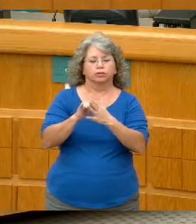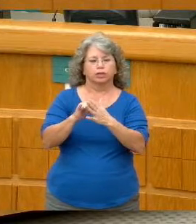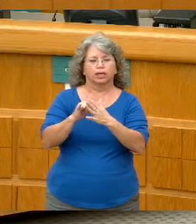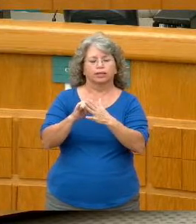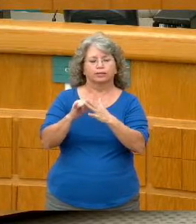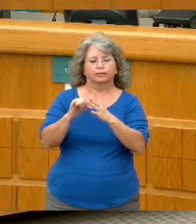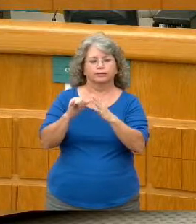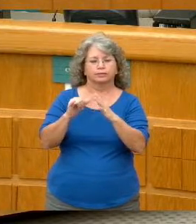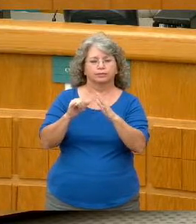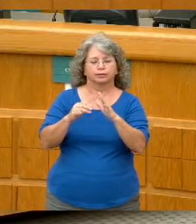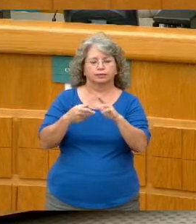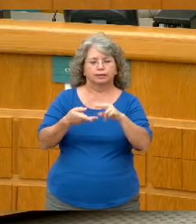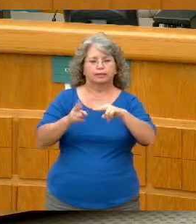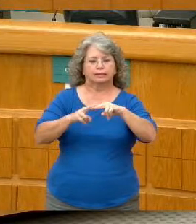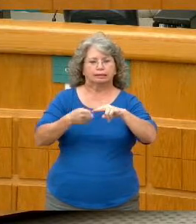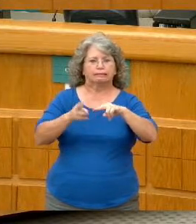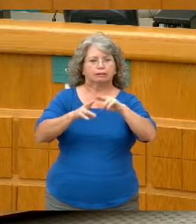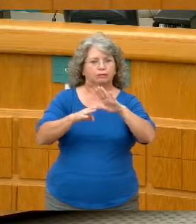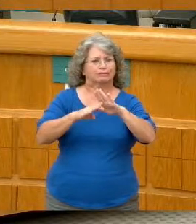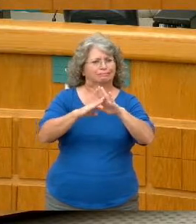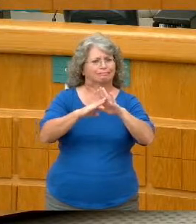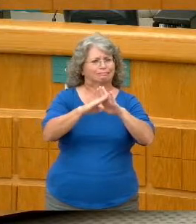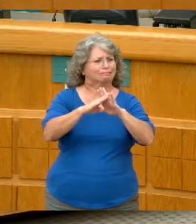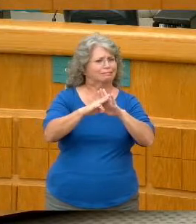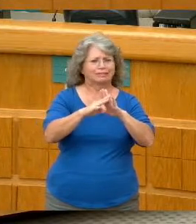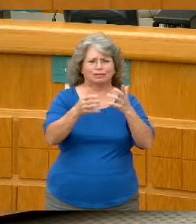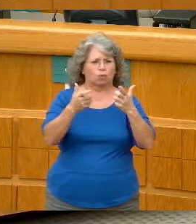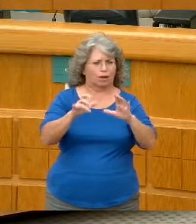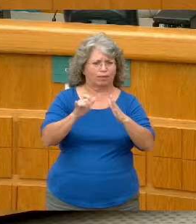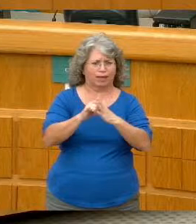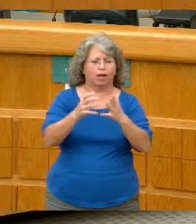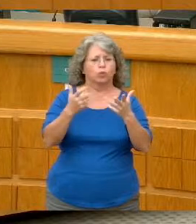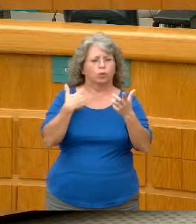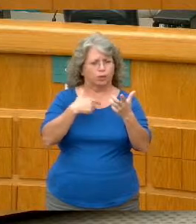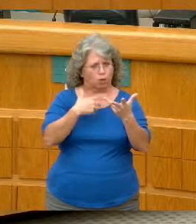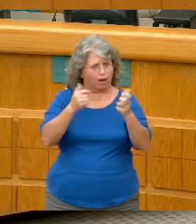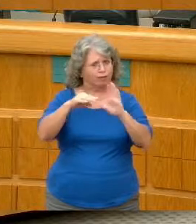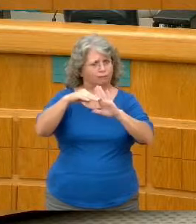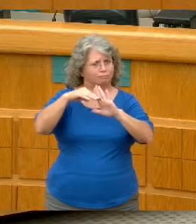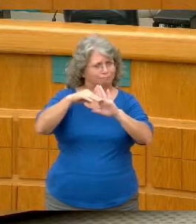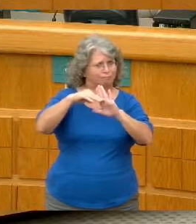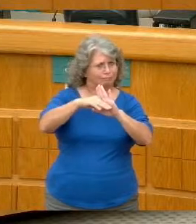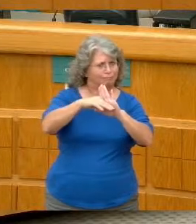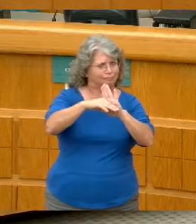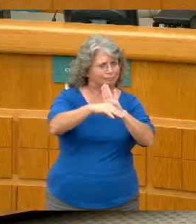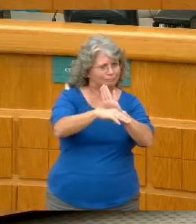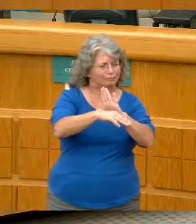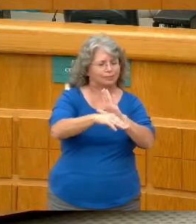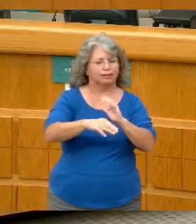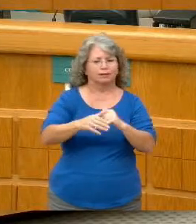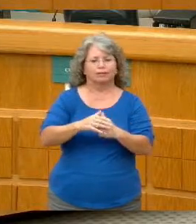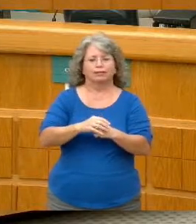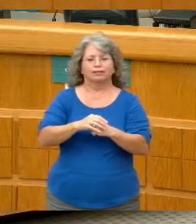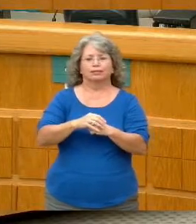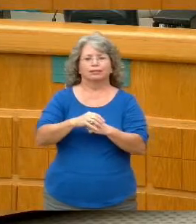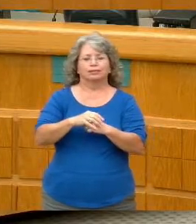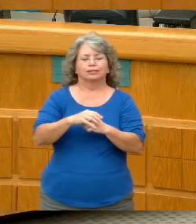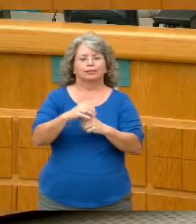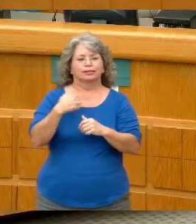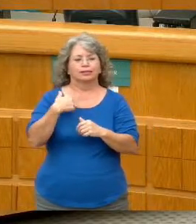24. So that's a continual increase in the numbers, and that's not what we're looking for. We're looking for a continual decrease of the